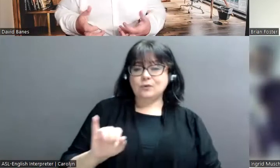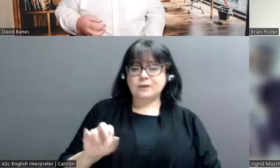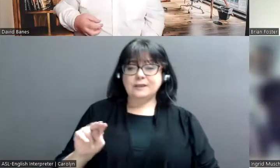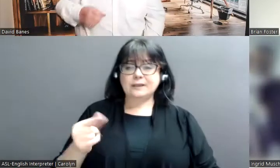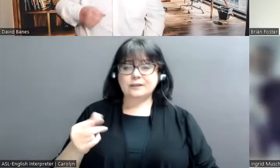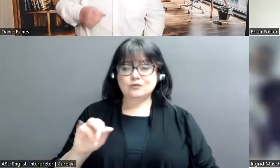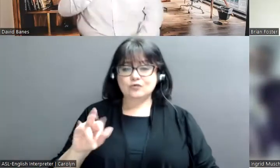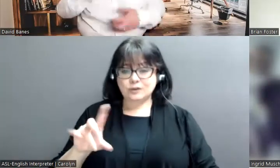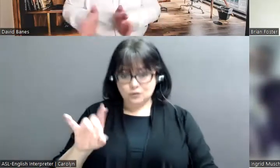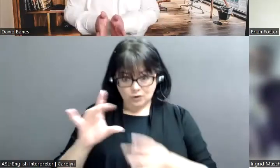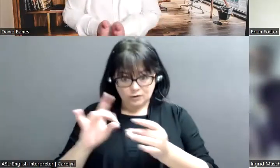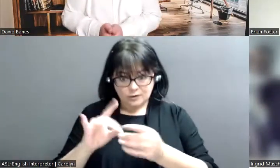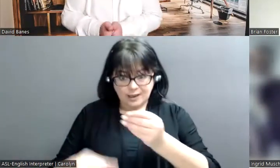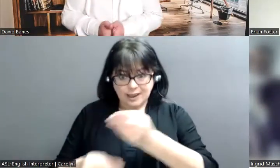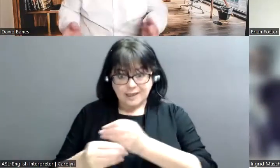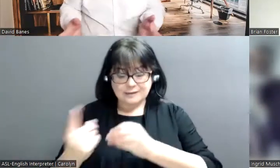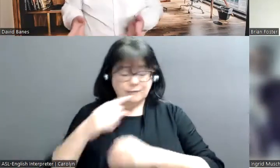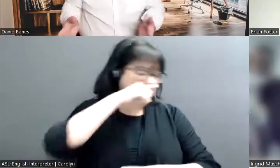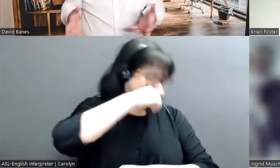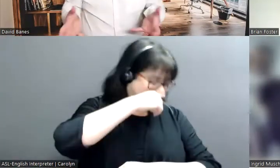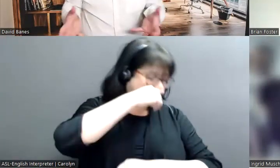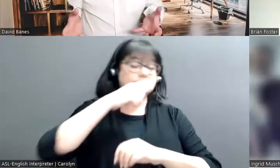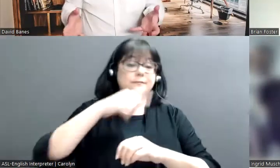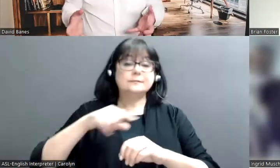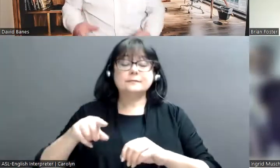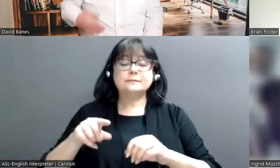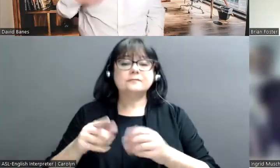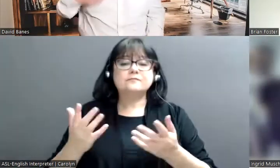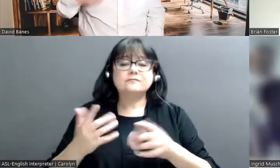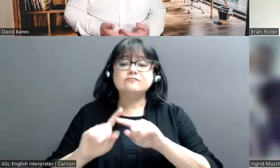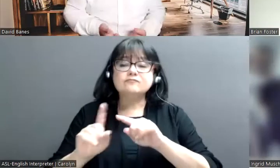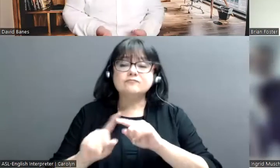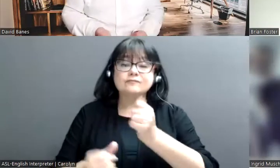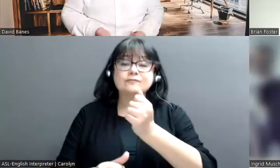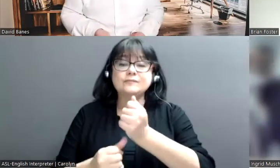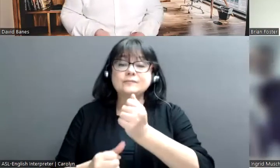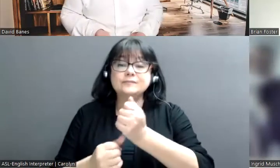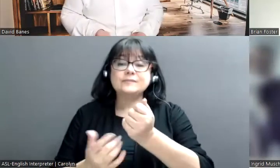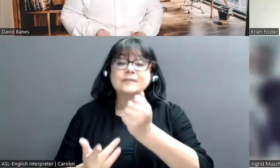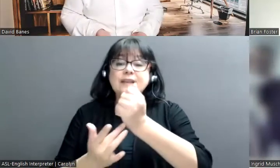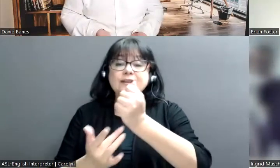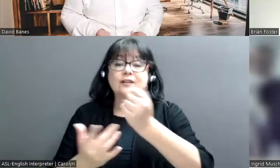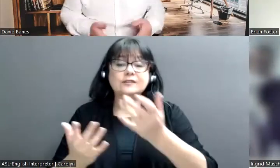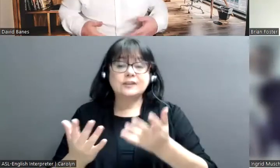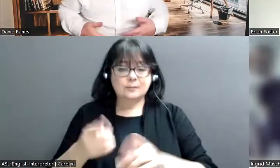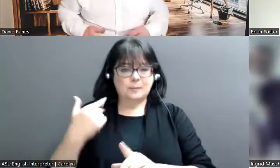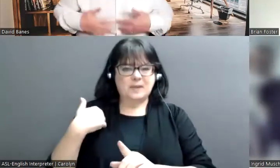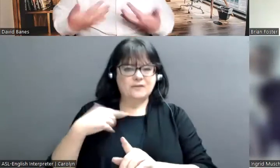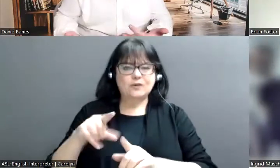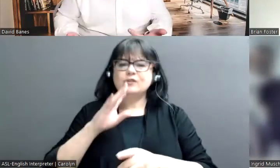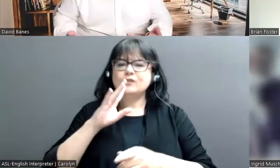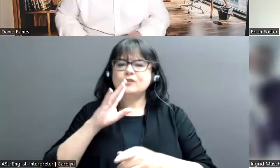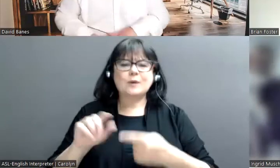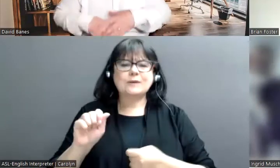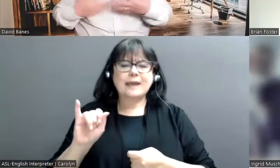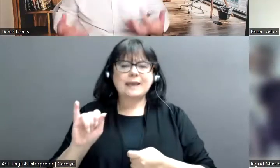that. Recognizing all of those assistive technology trends, and you mentioned artificial intelligence earlier. From your